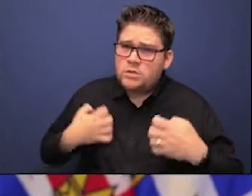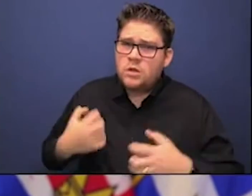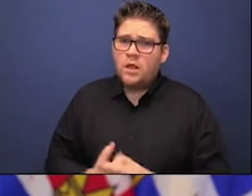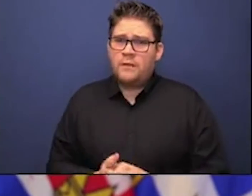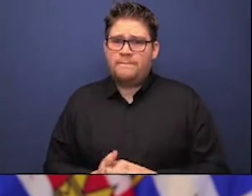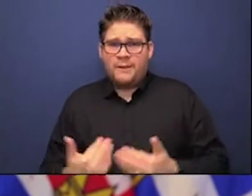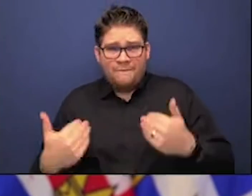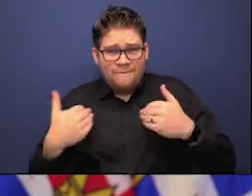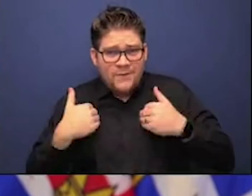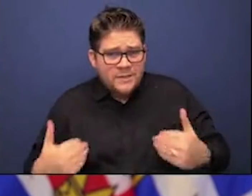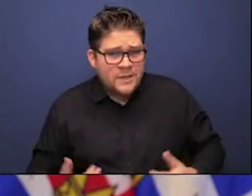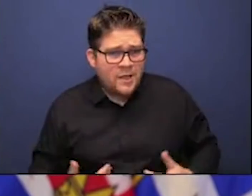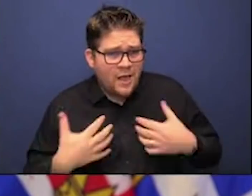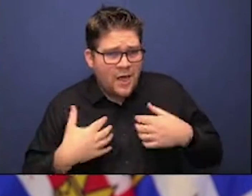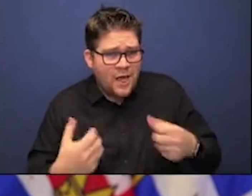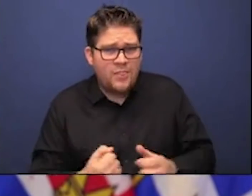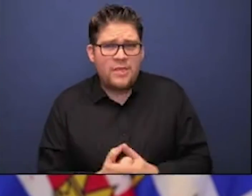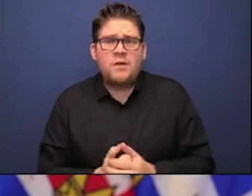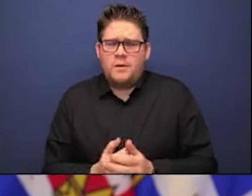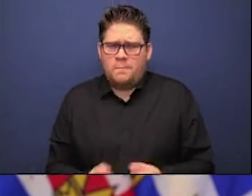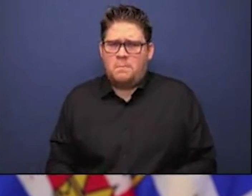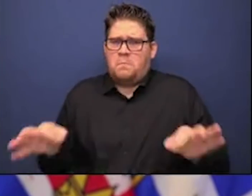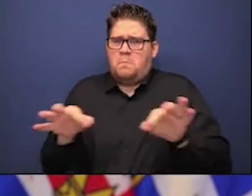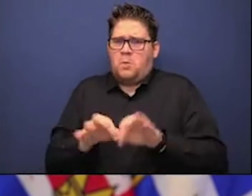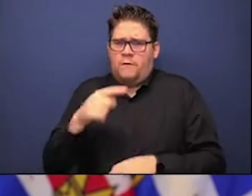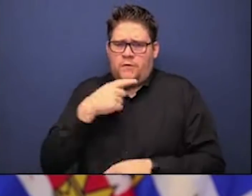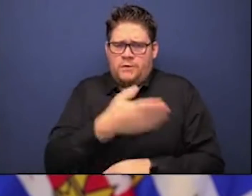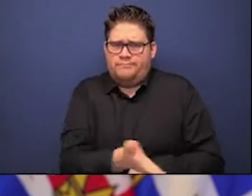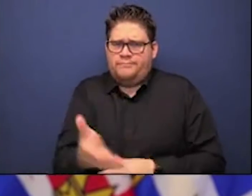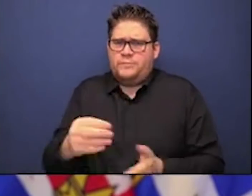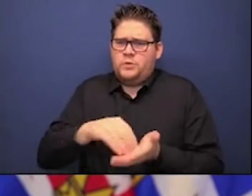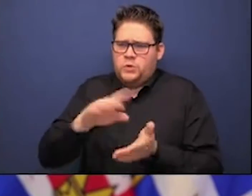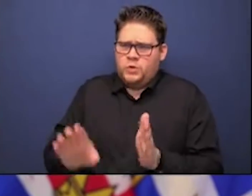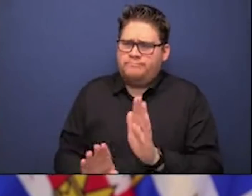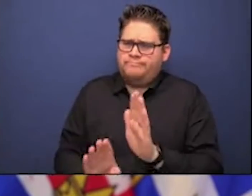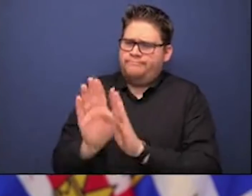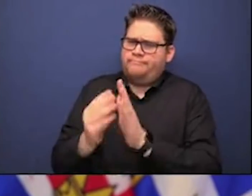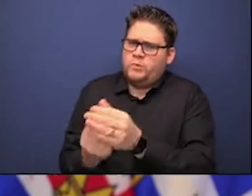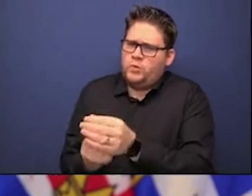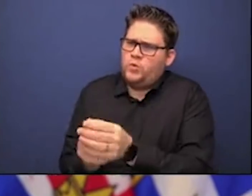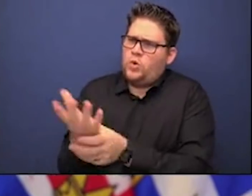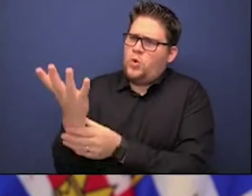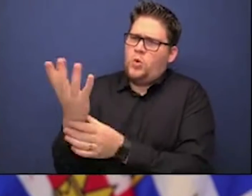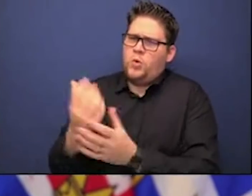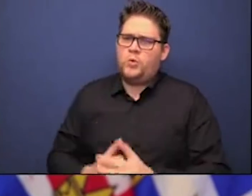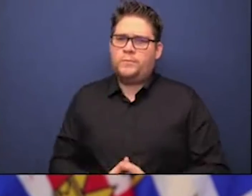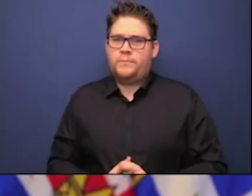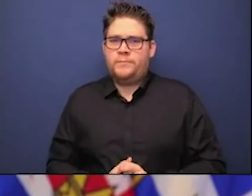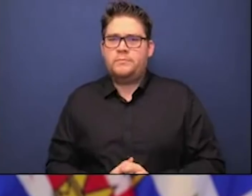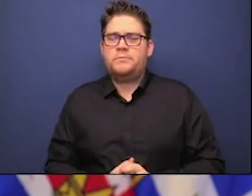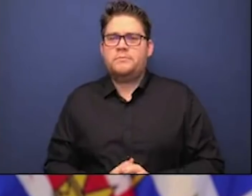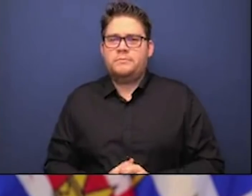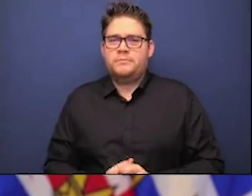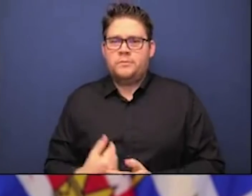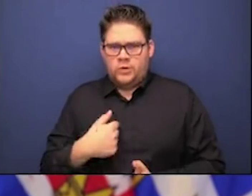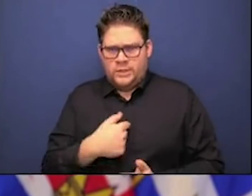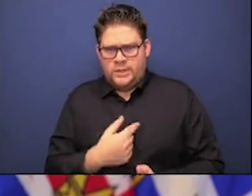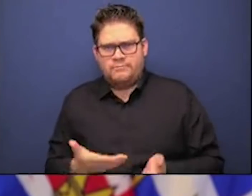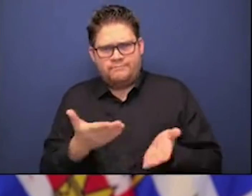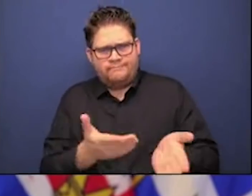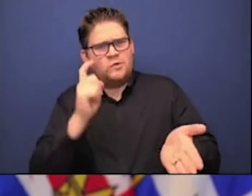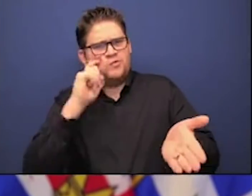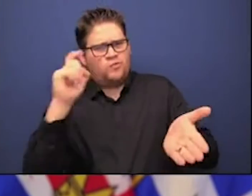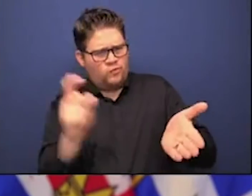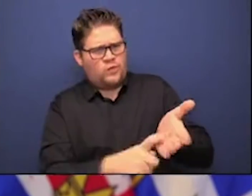of growth and development for our young people, and we have put an important emphasis on that. And we